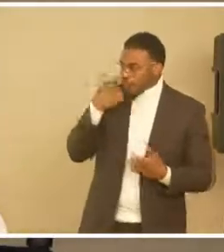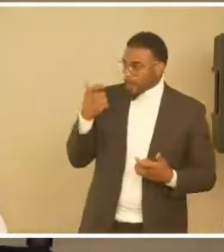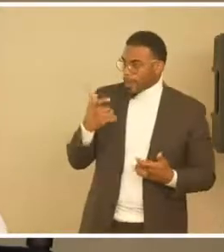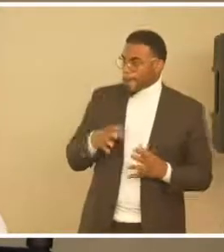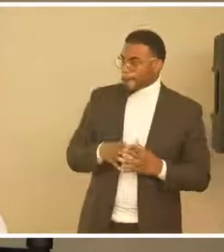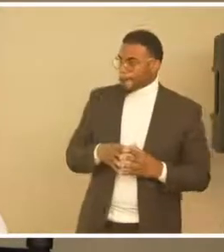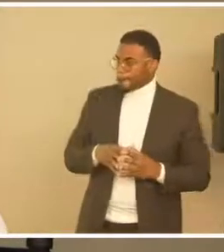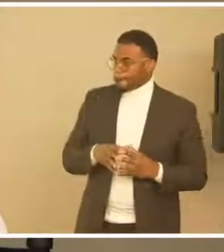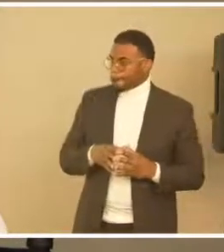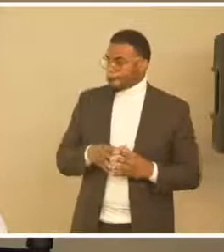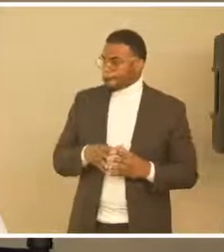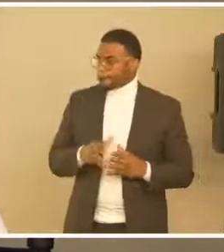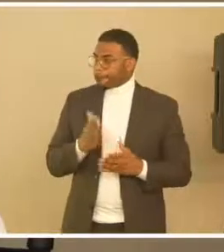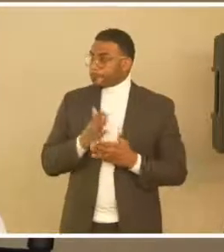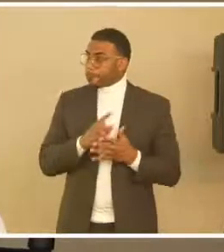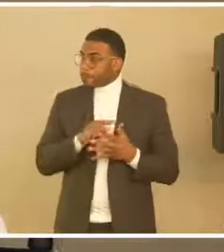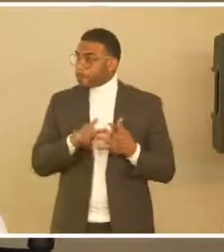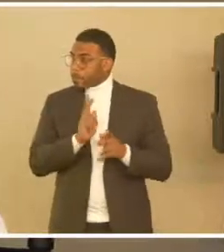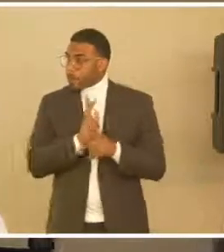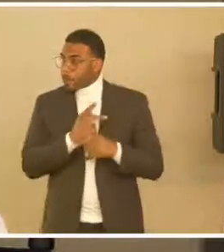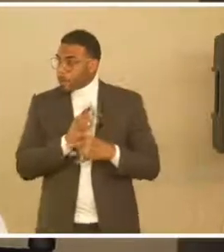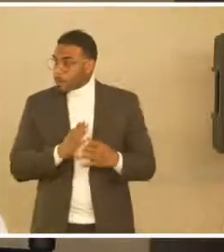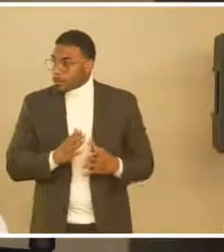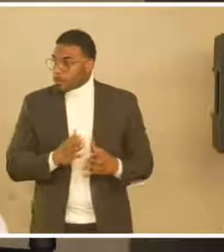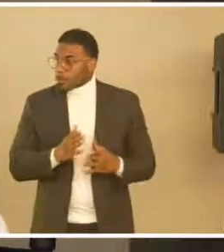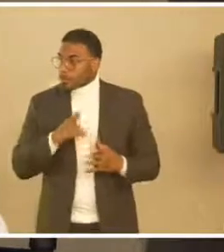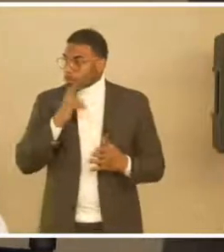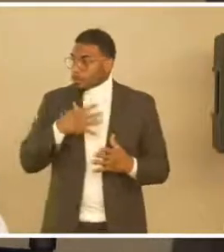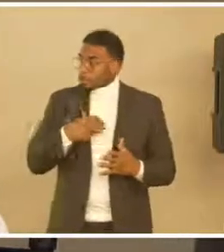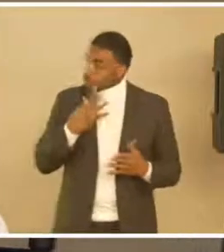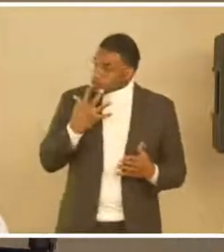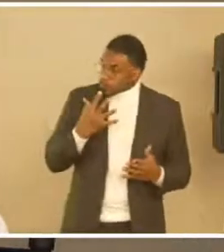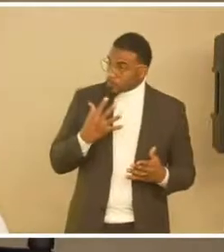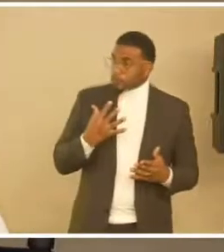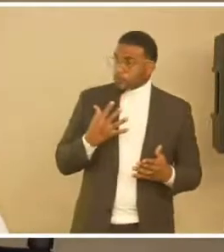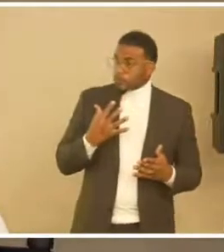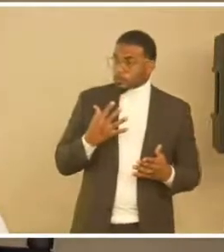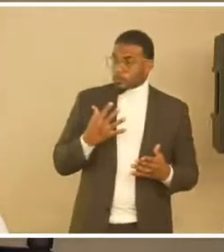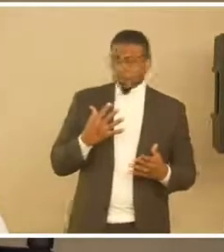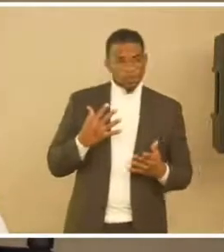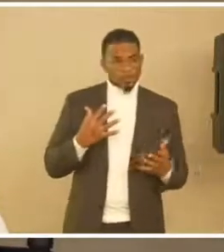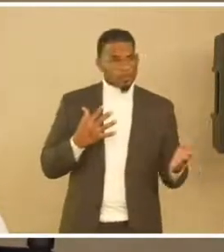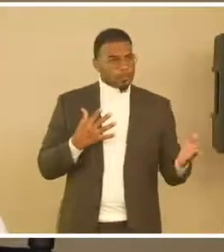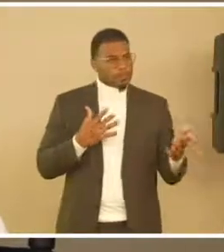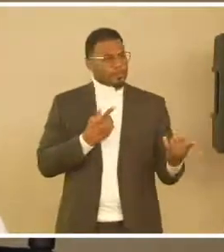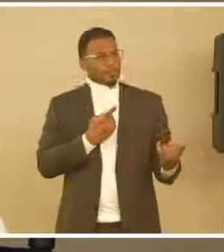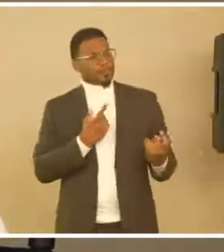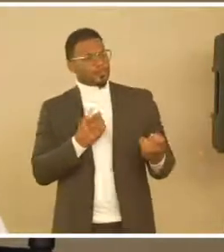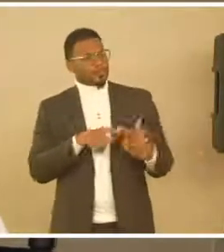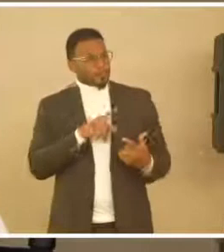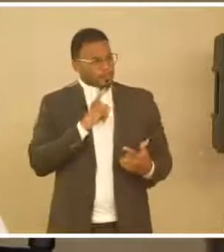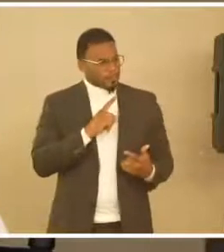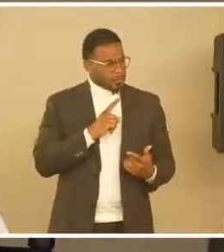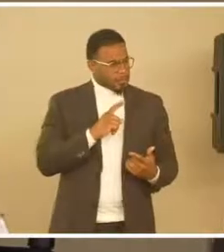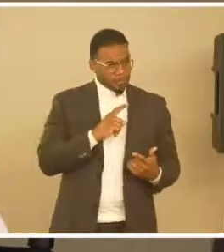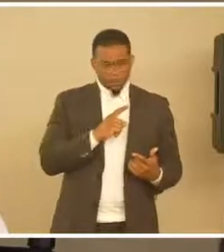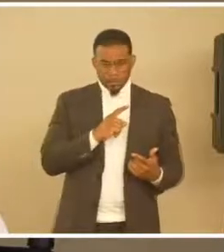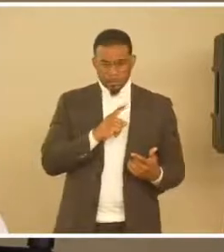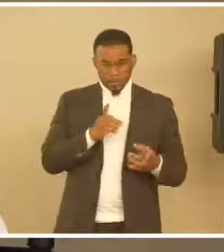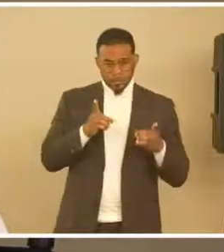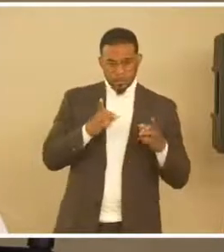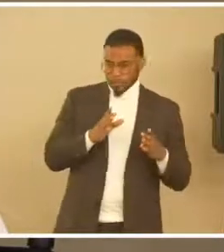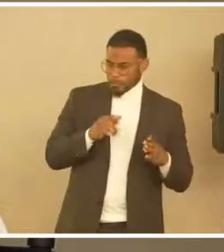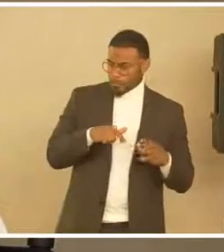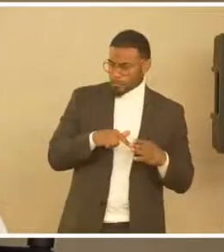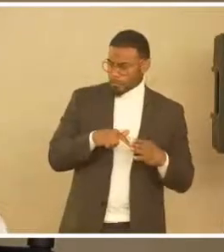because some of the producers who were white, they asked me to be the